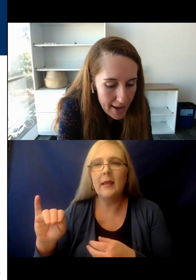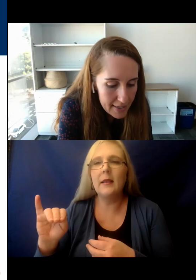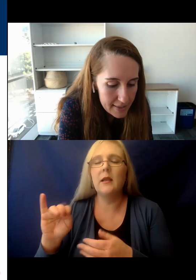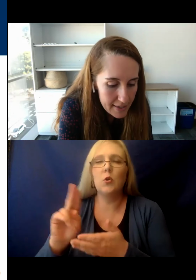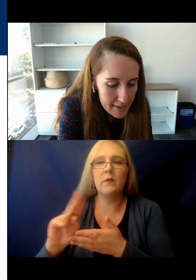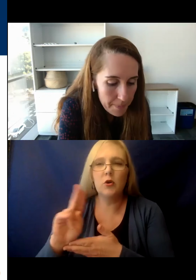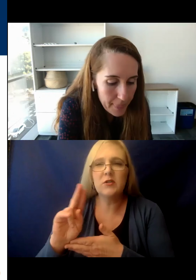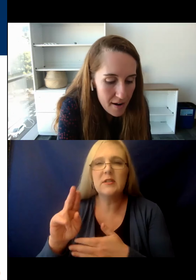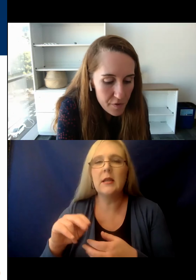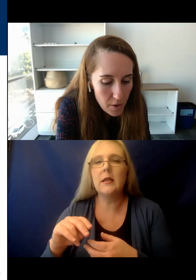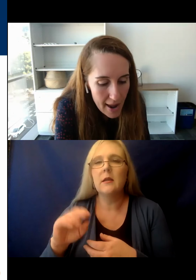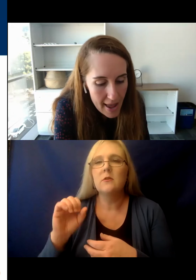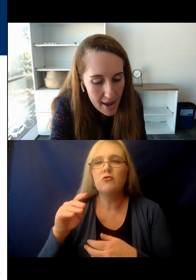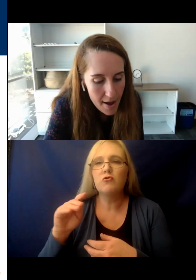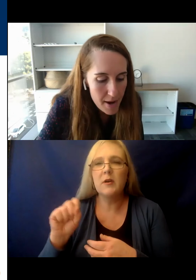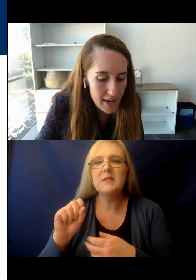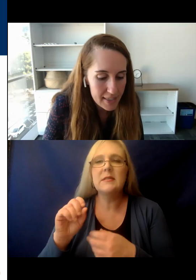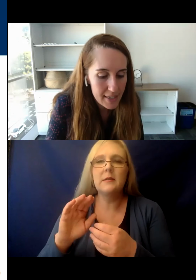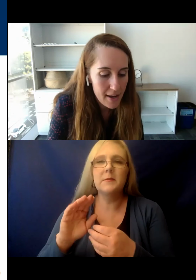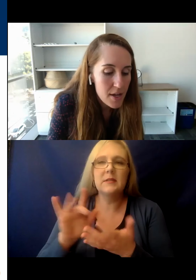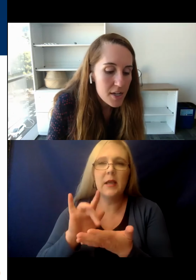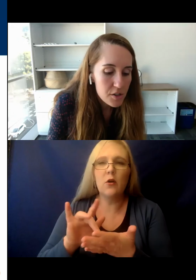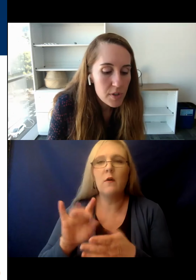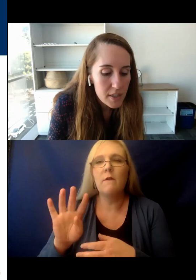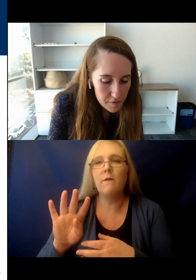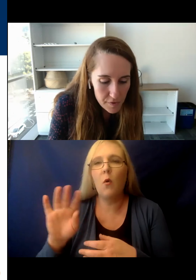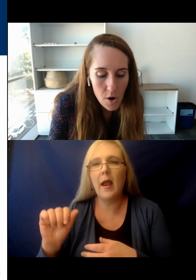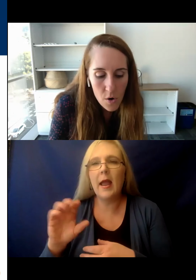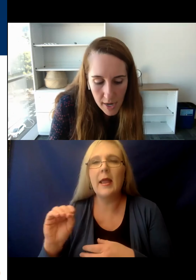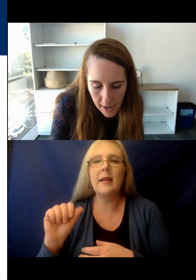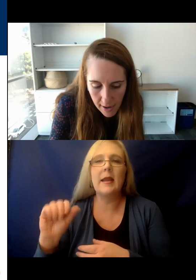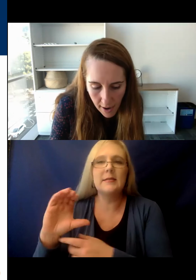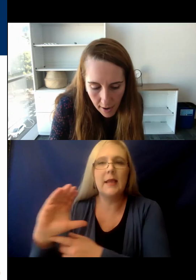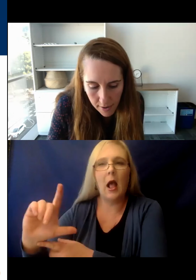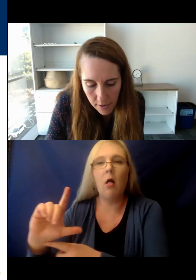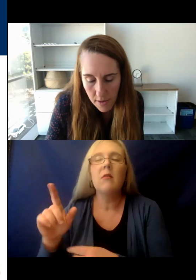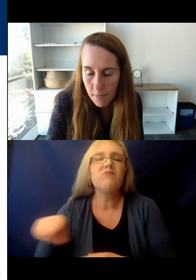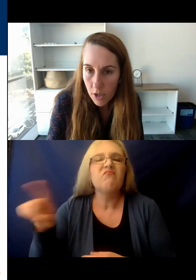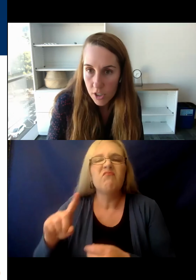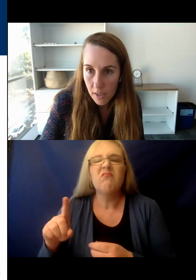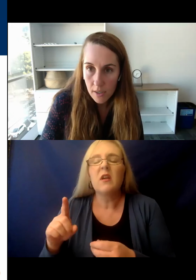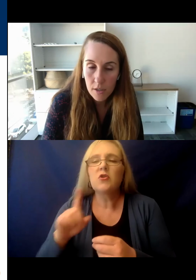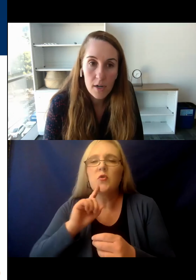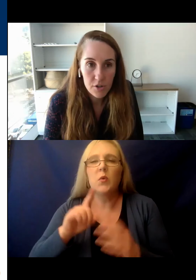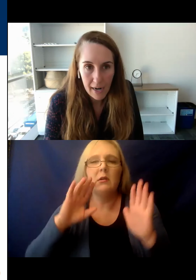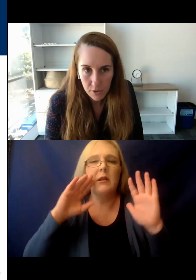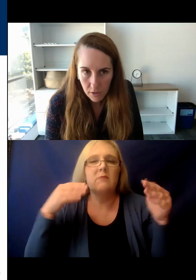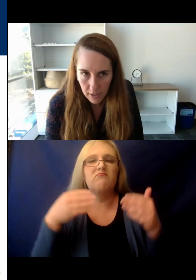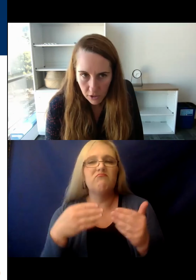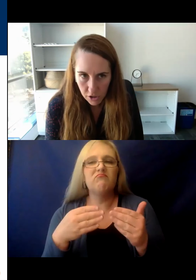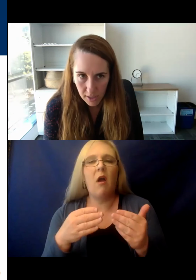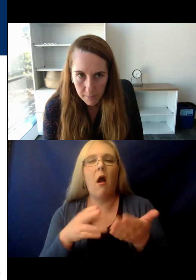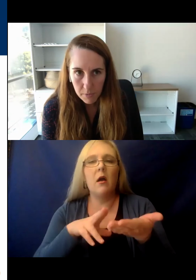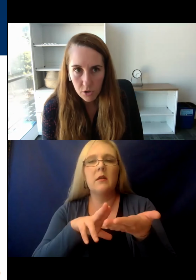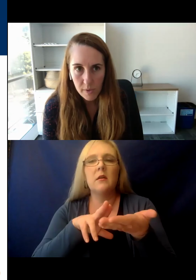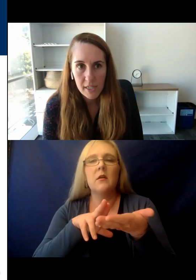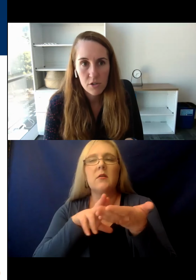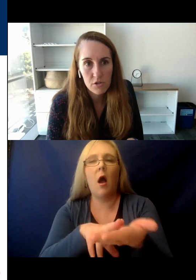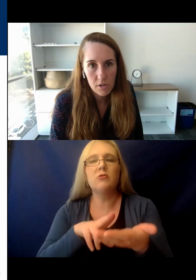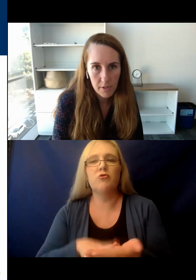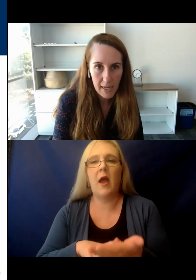well as N4A and ACL, to really hone in on emerging contractual